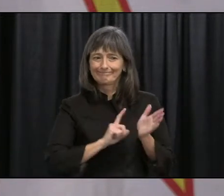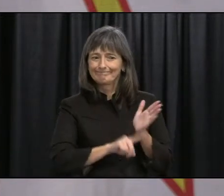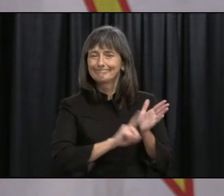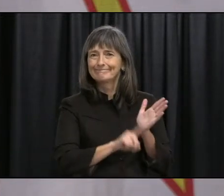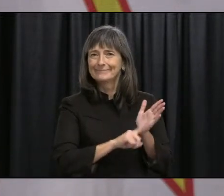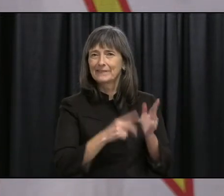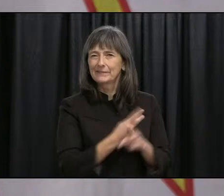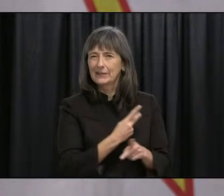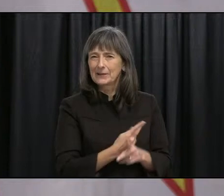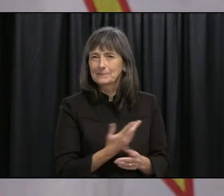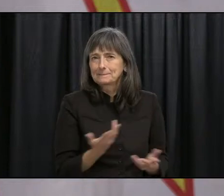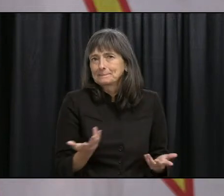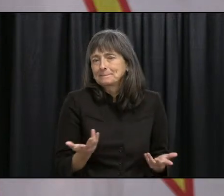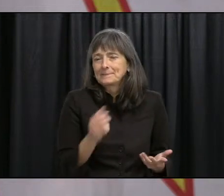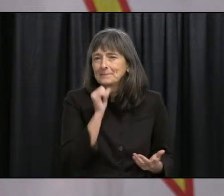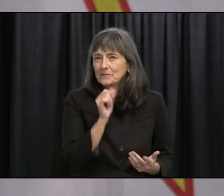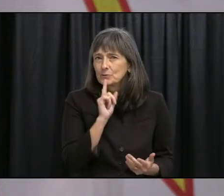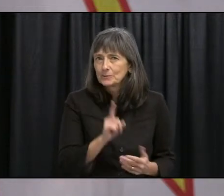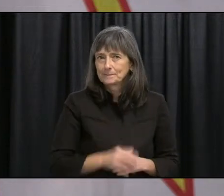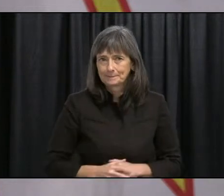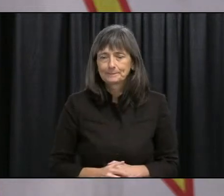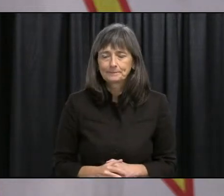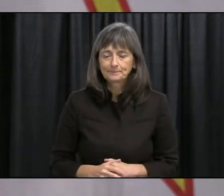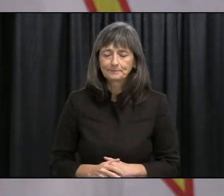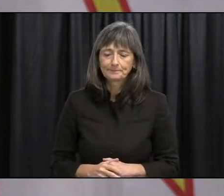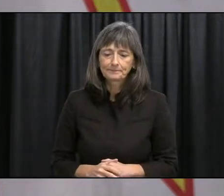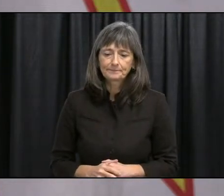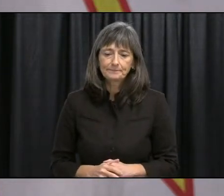the virus during an extended period of travel, especially.